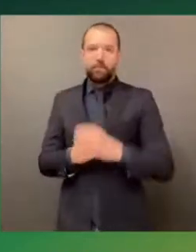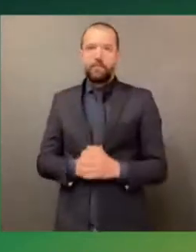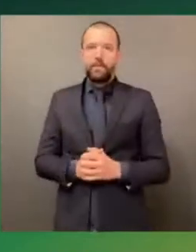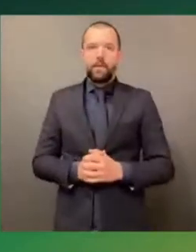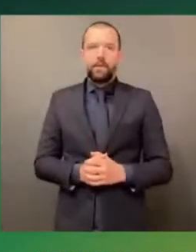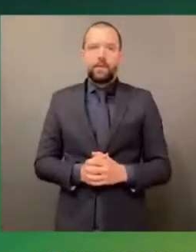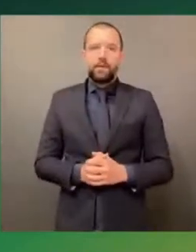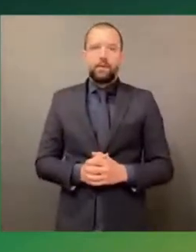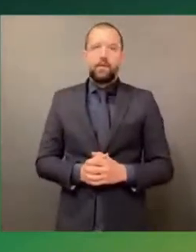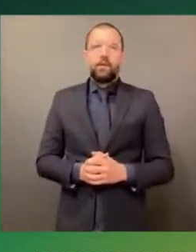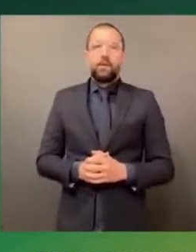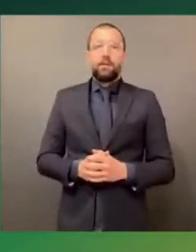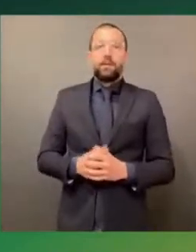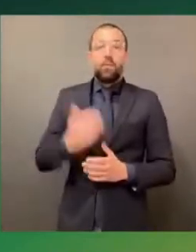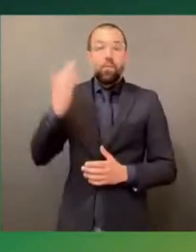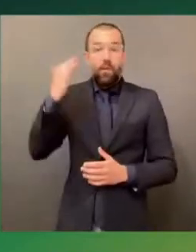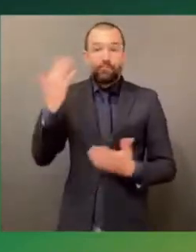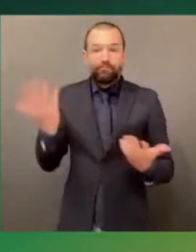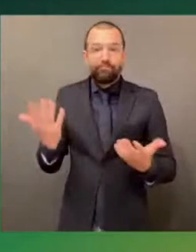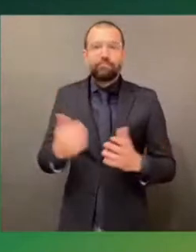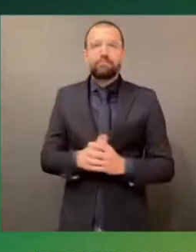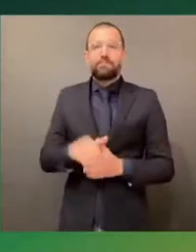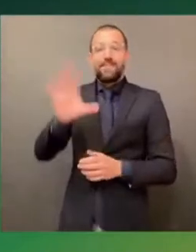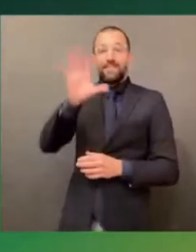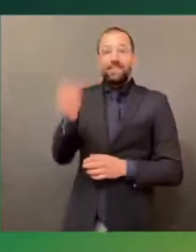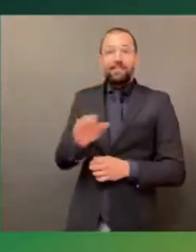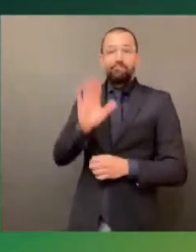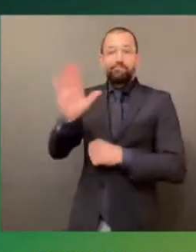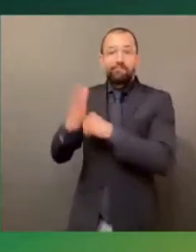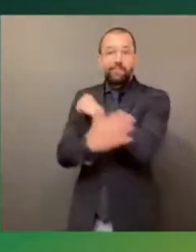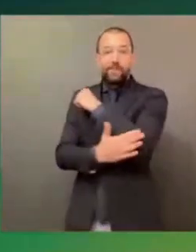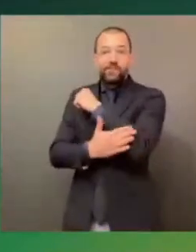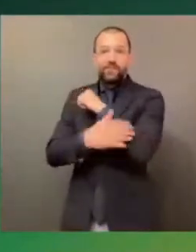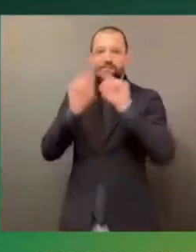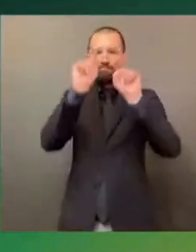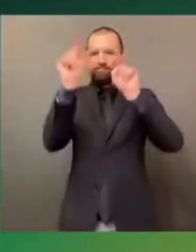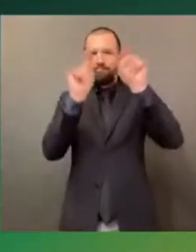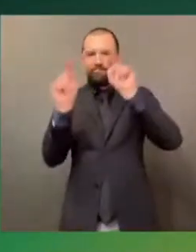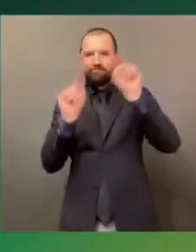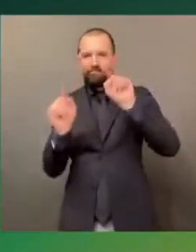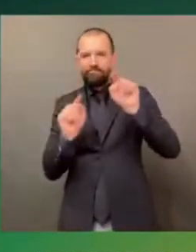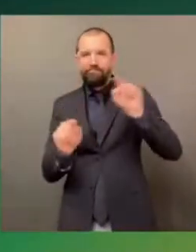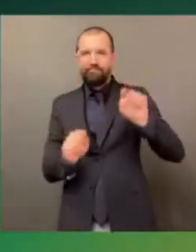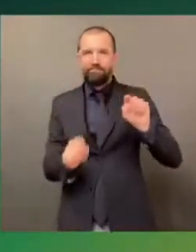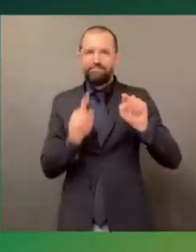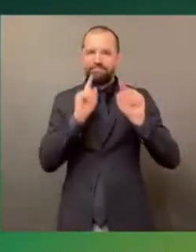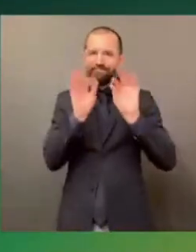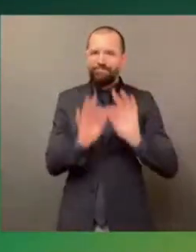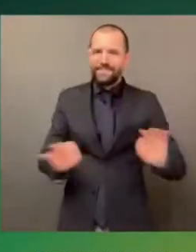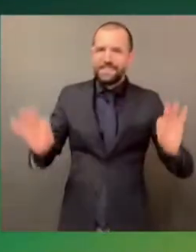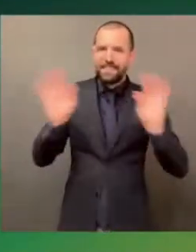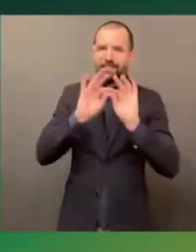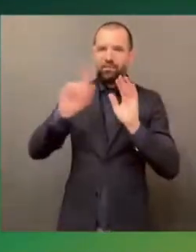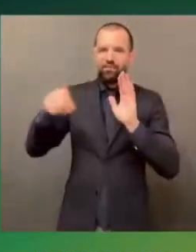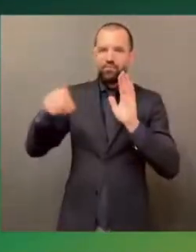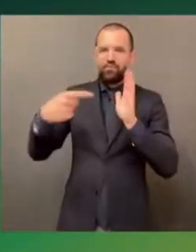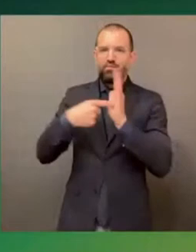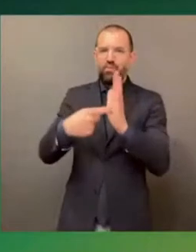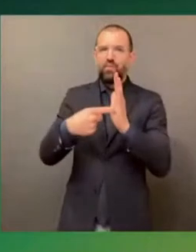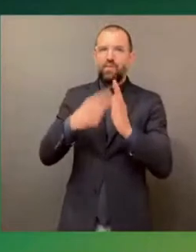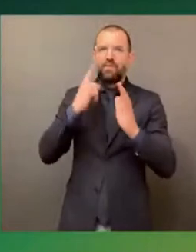Because African nations play such a critical role on issues of global